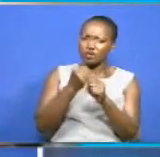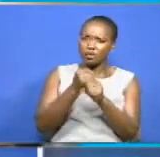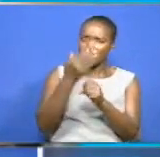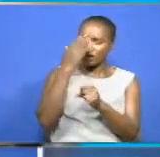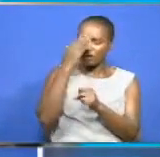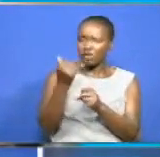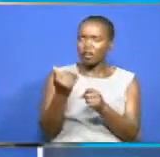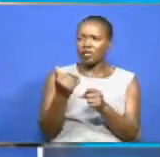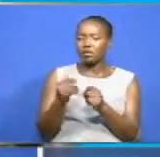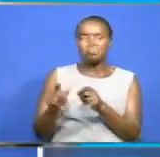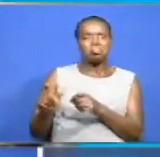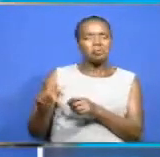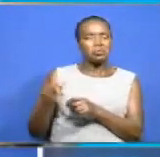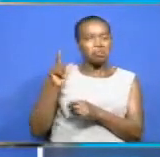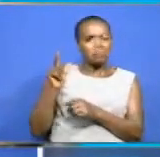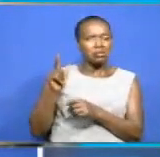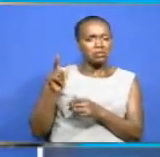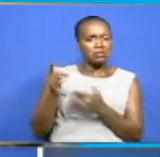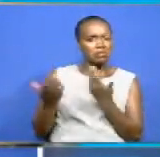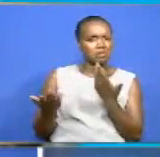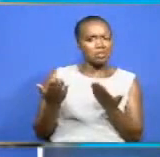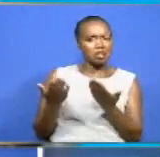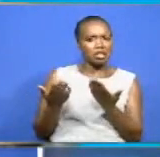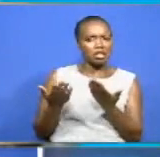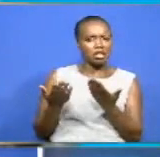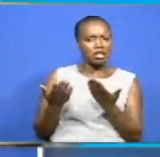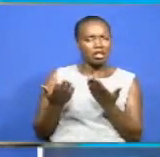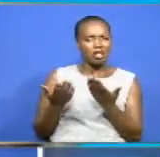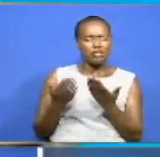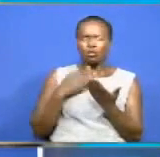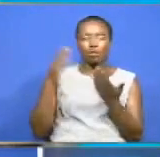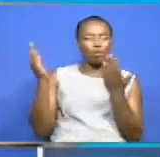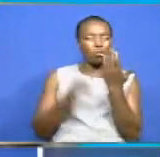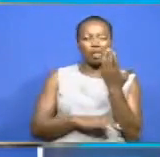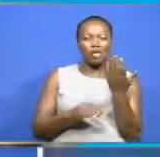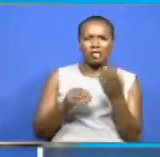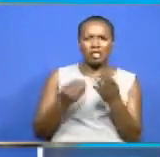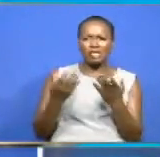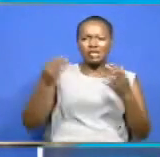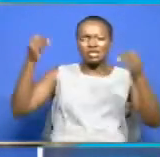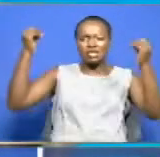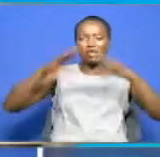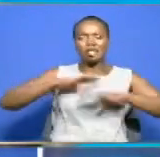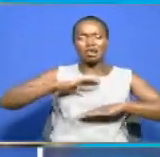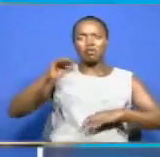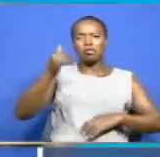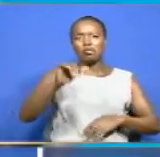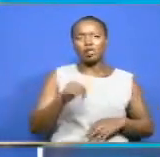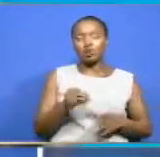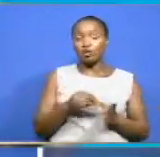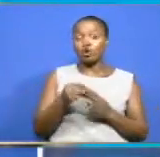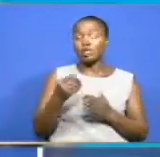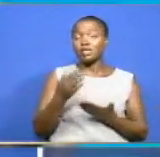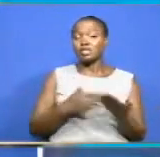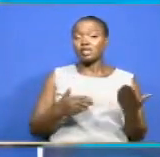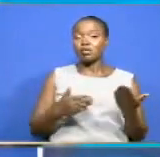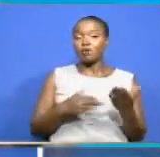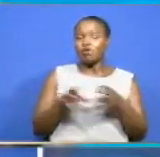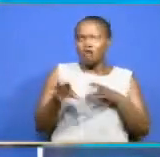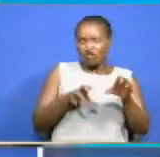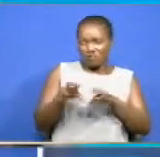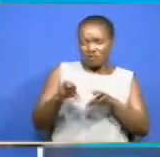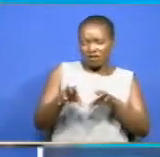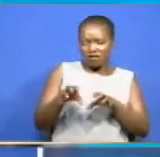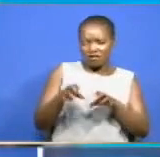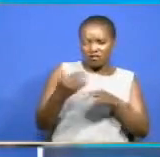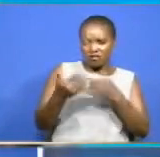we find some laws are either, you know, too redundant or, you know, one isn't clear enough. What are some of those rough edges